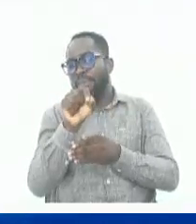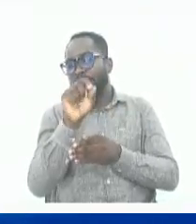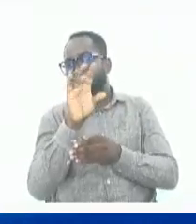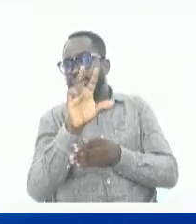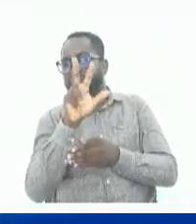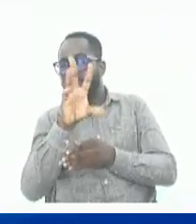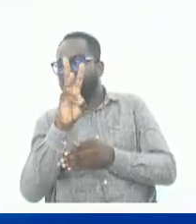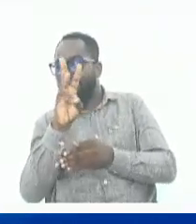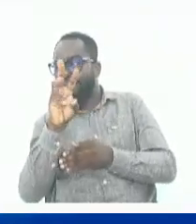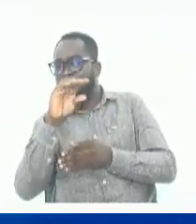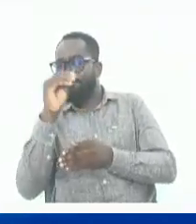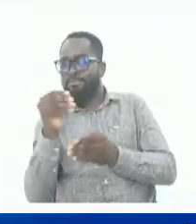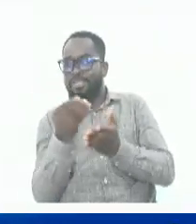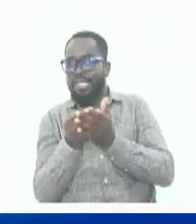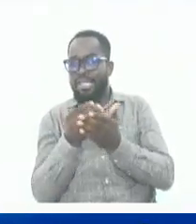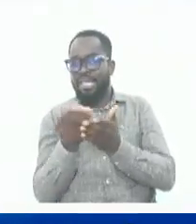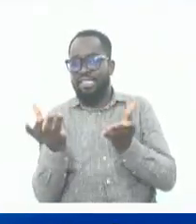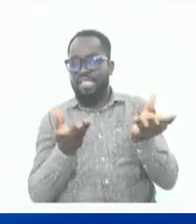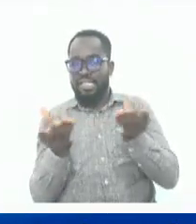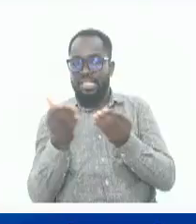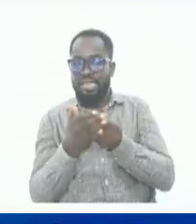43.66% in cash and cash equivalents,